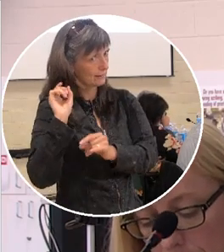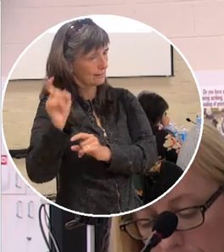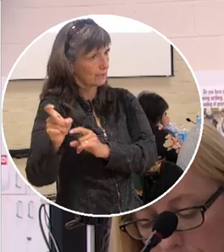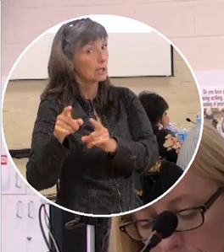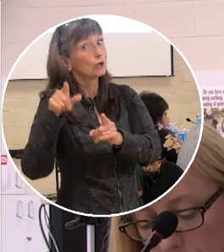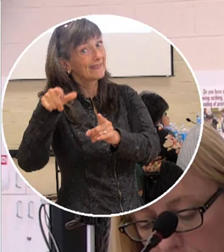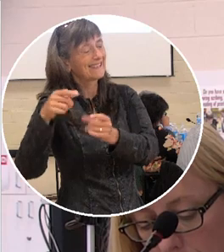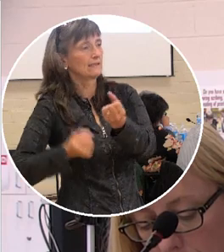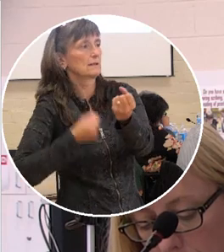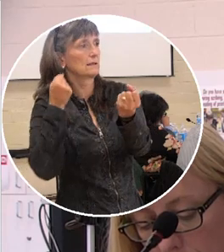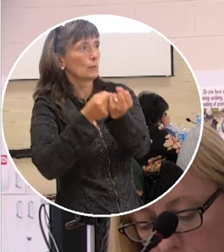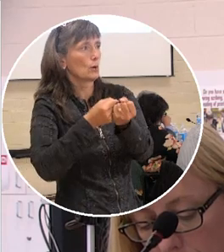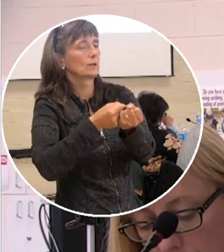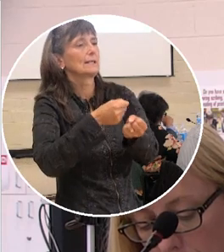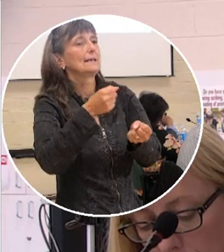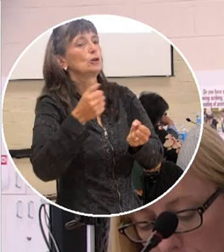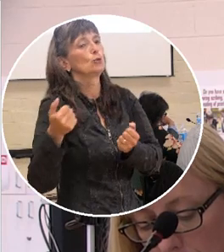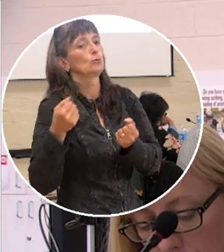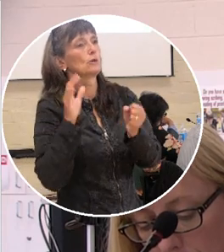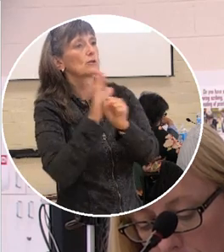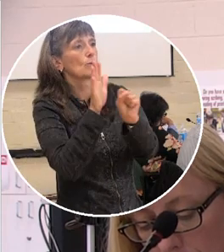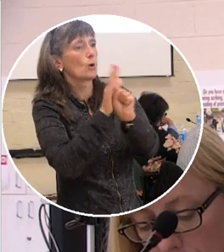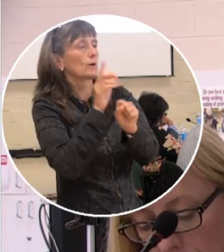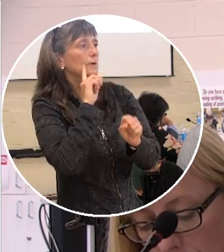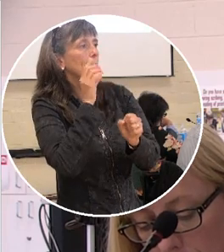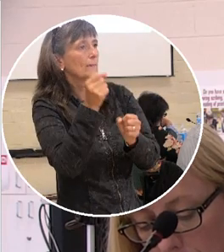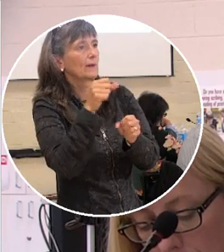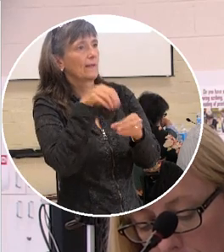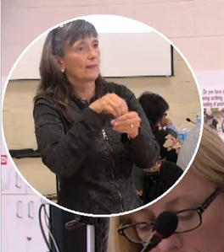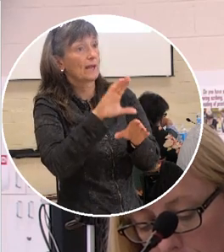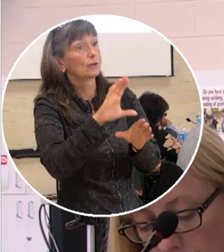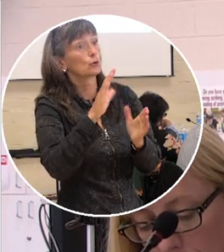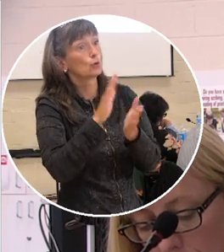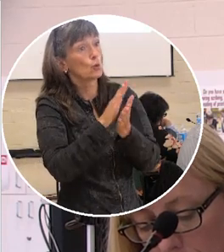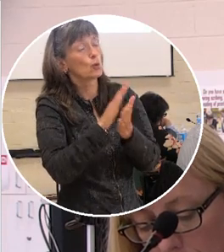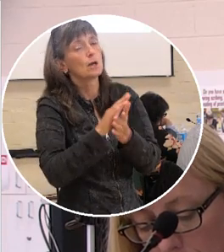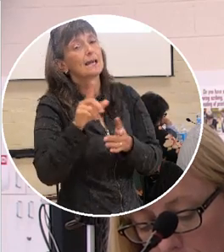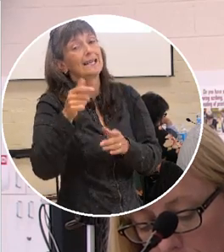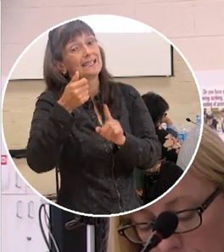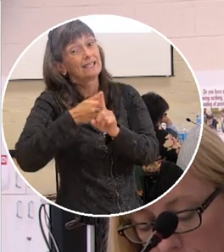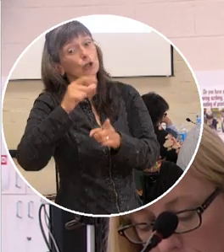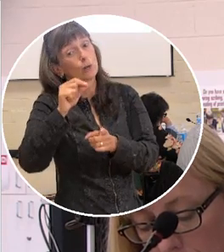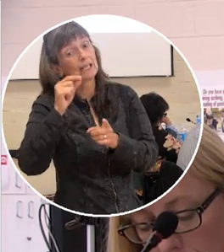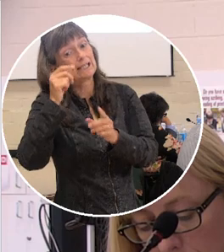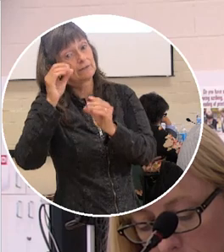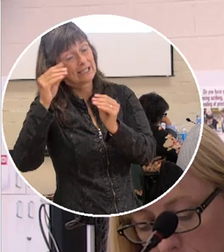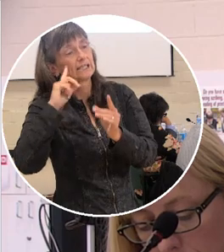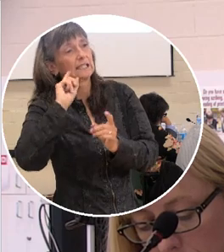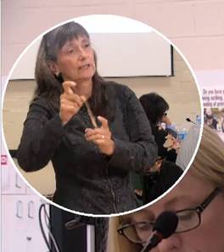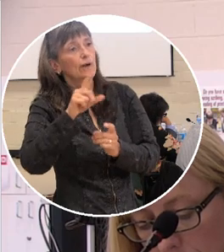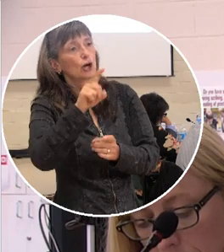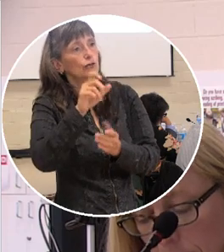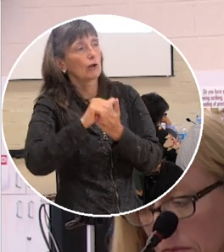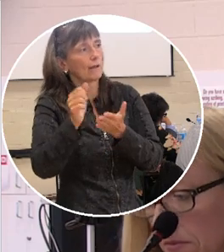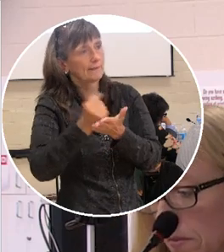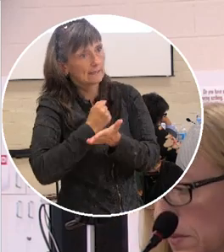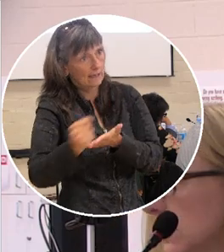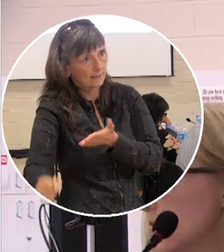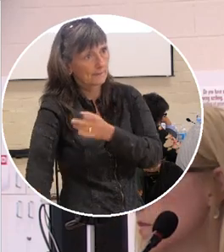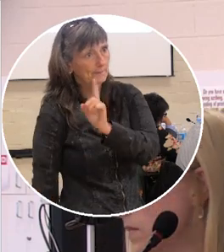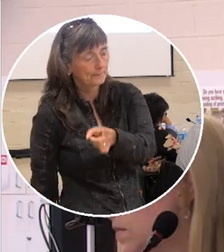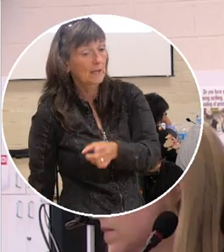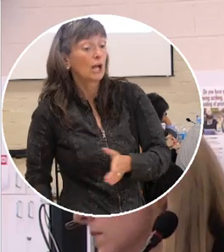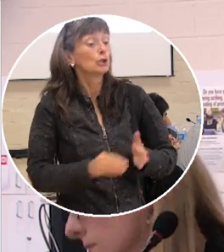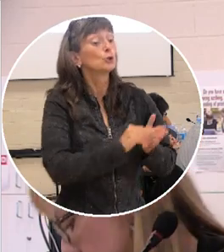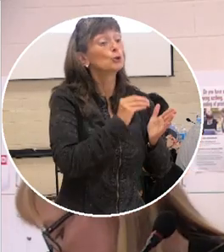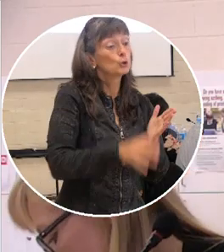sponsoring the school milk in their school. 20 draws of $100 Visa cards for teachers. And for the students,